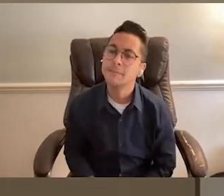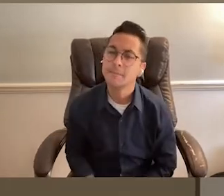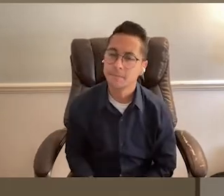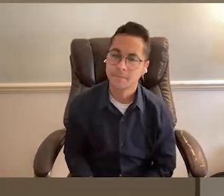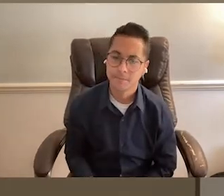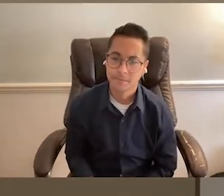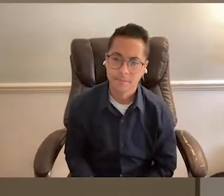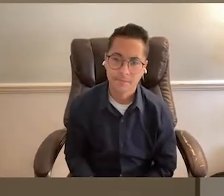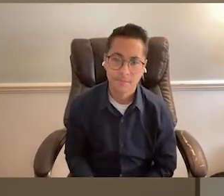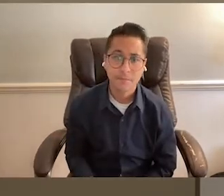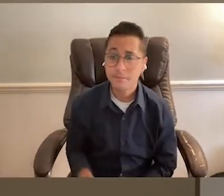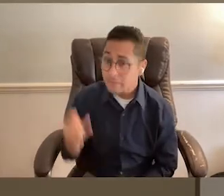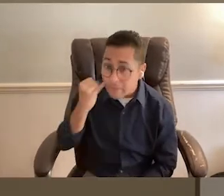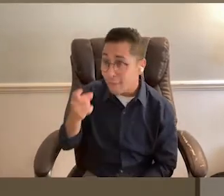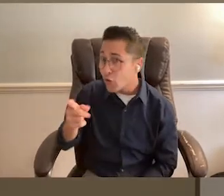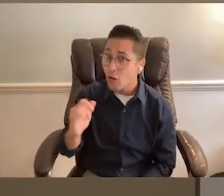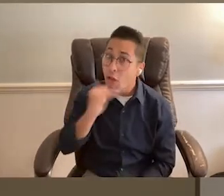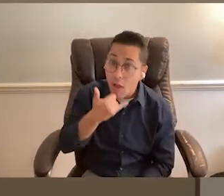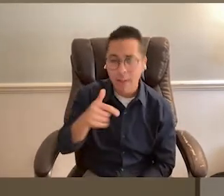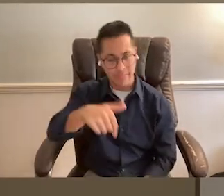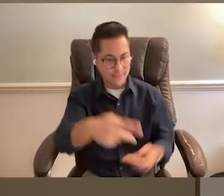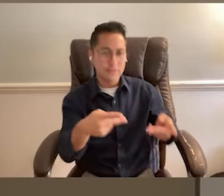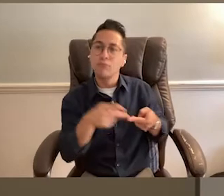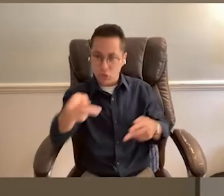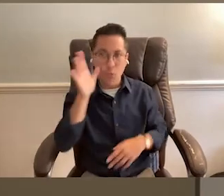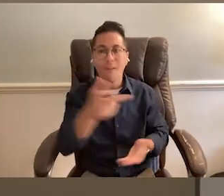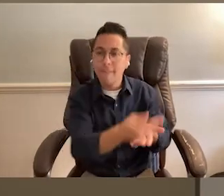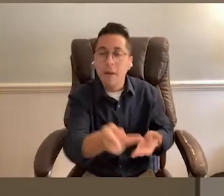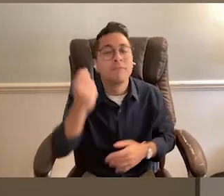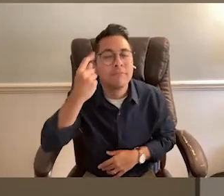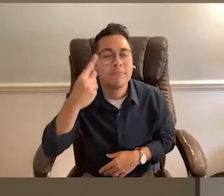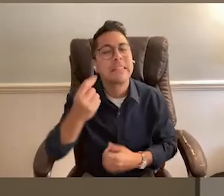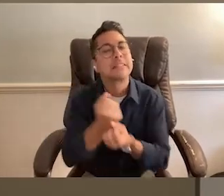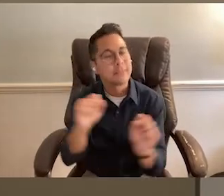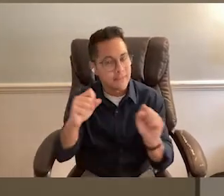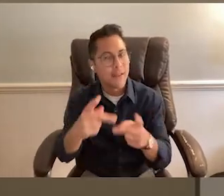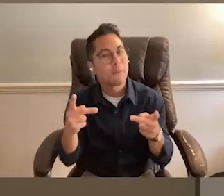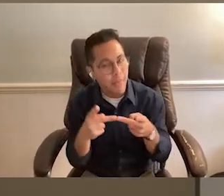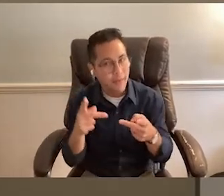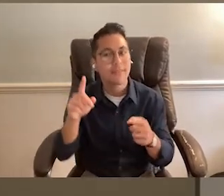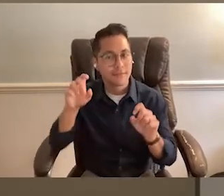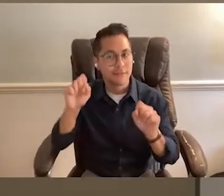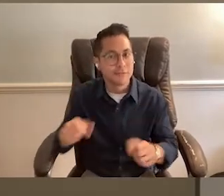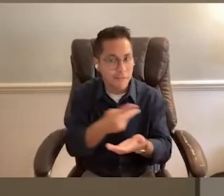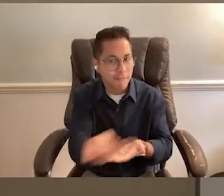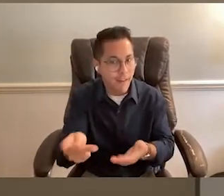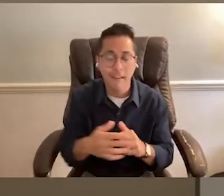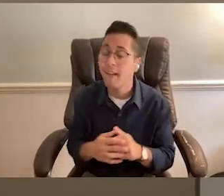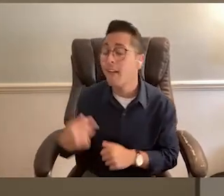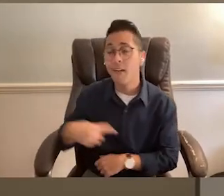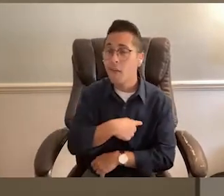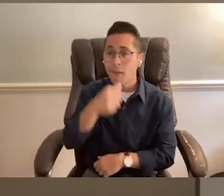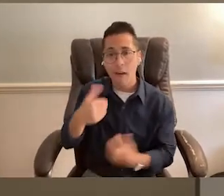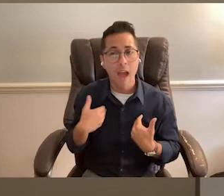example of this is if you spend all your money that week, we're not buying your lunch. We're not buying your movie ticket if